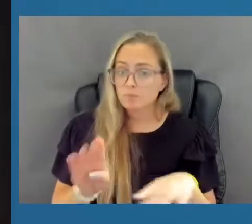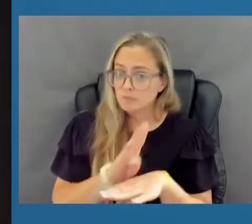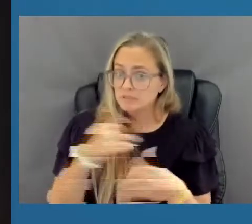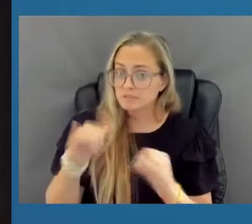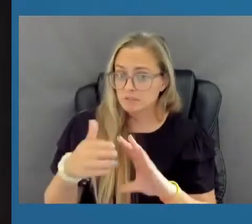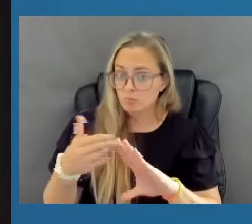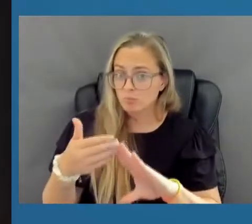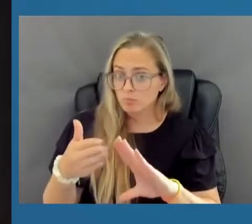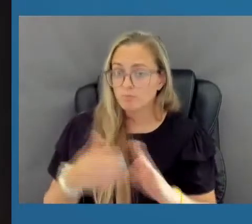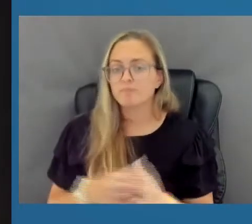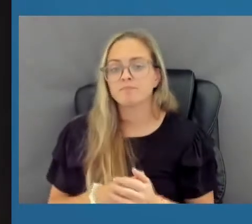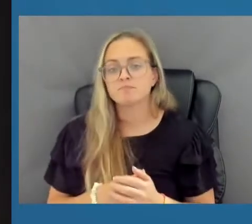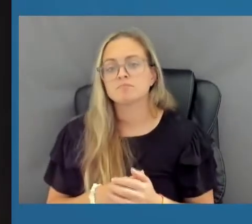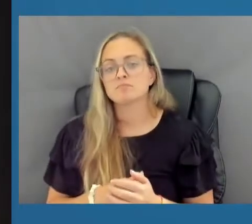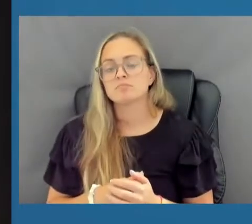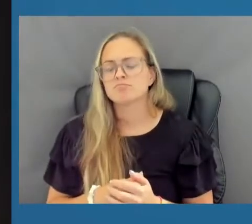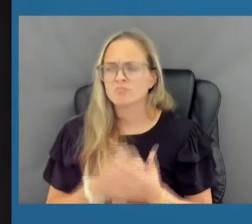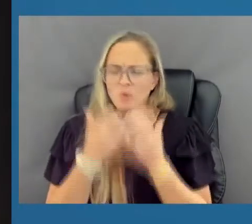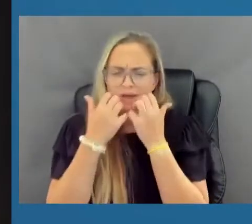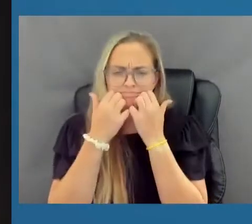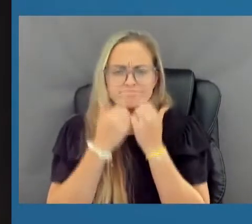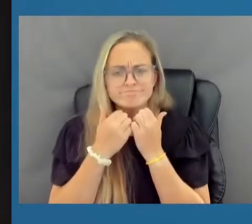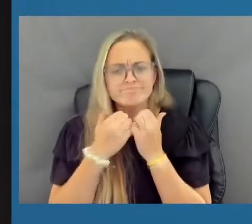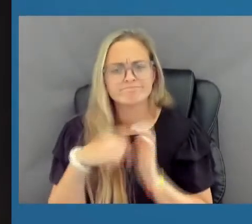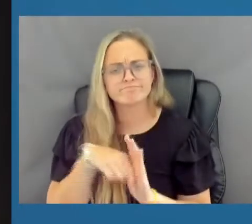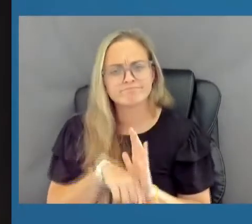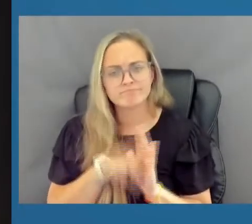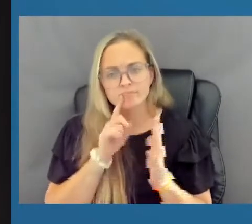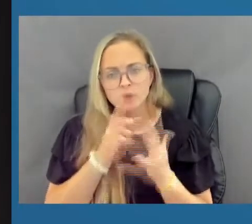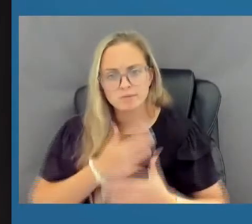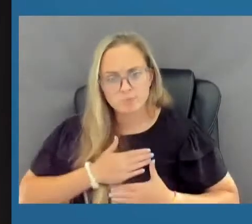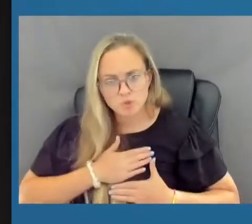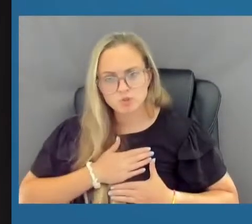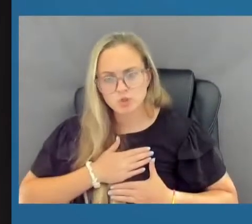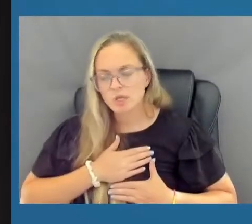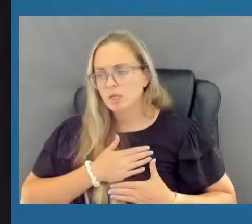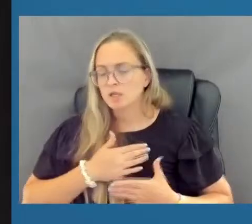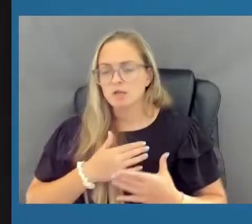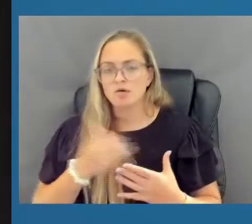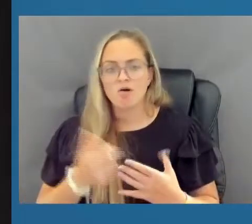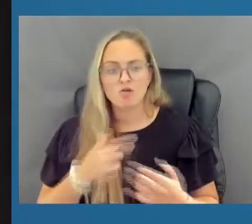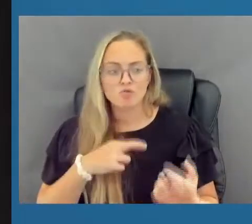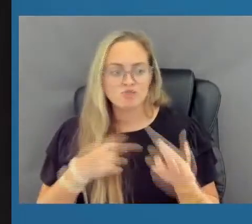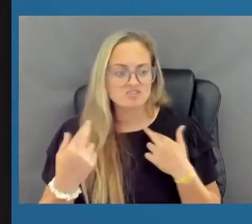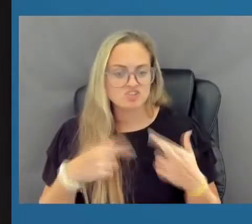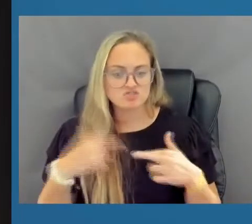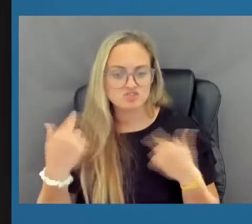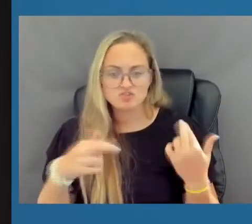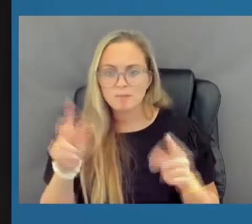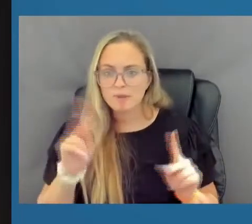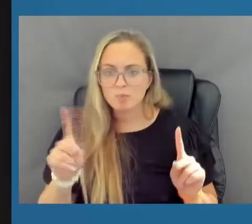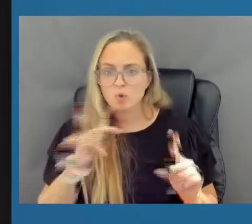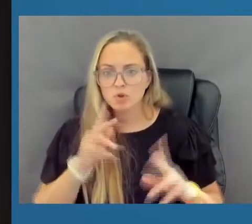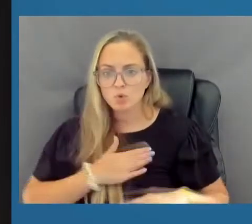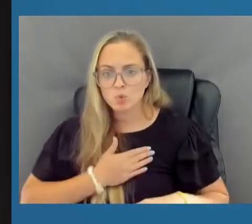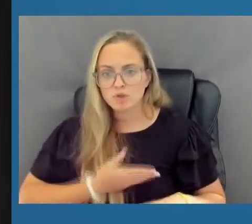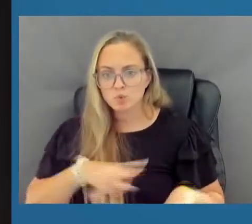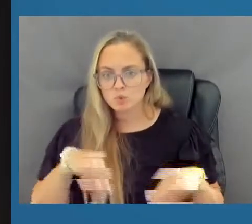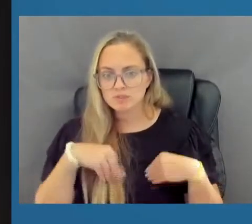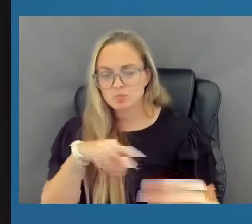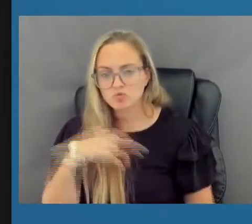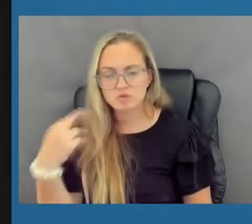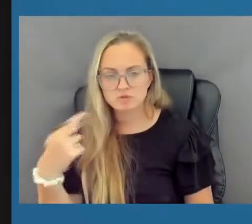have a depth of appreciation and affection for all the risk takers, like Bashar, who